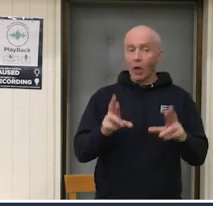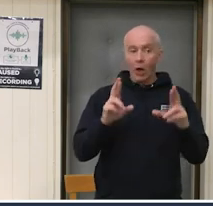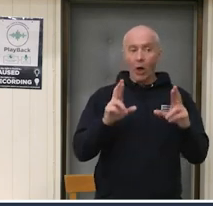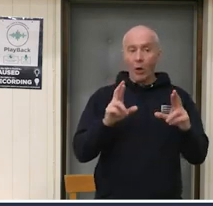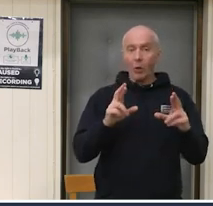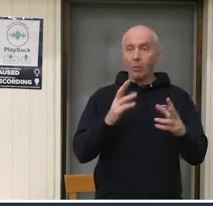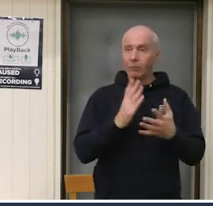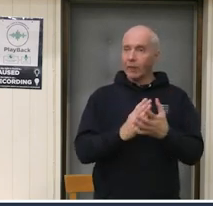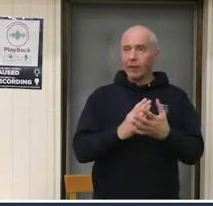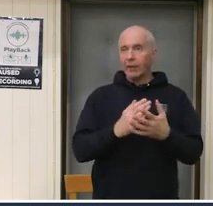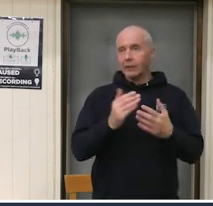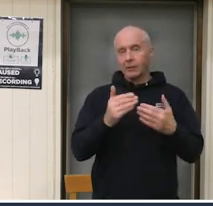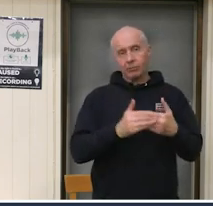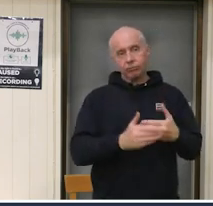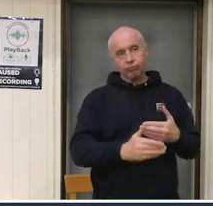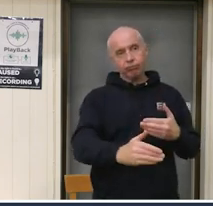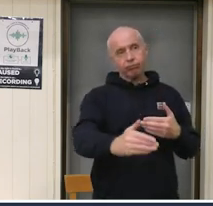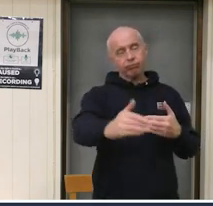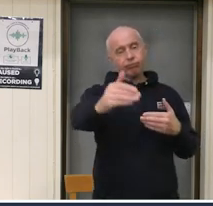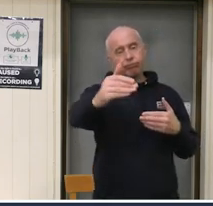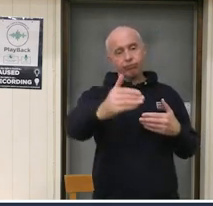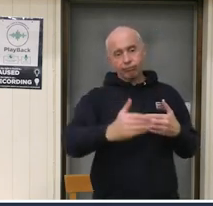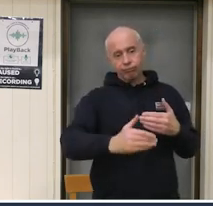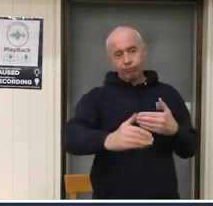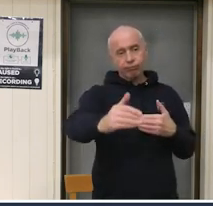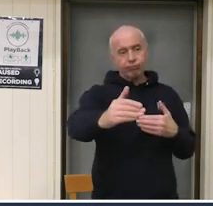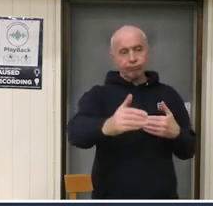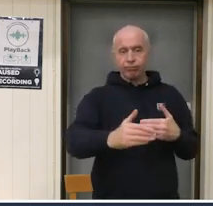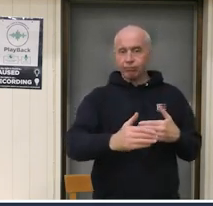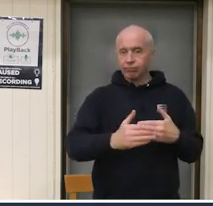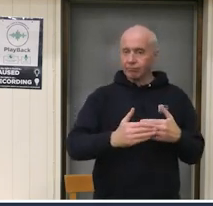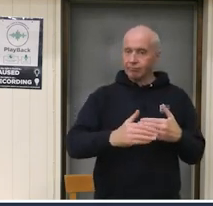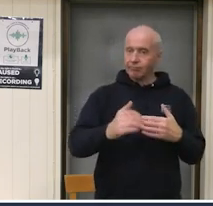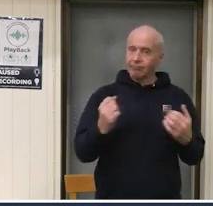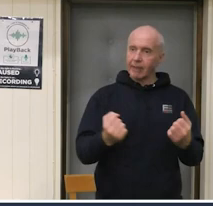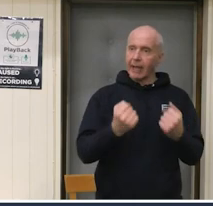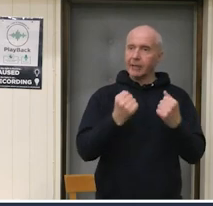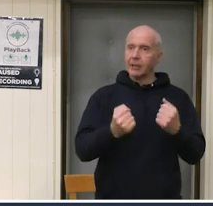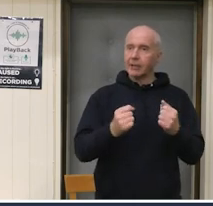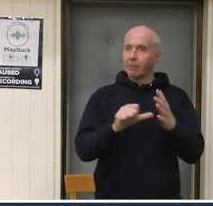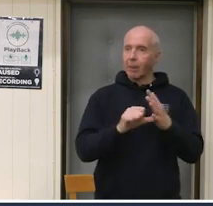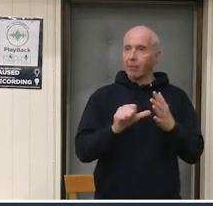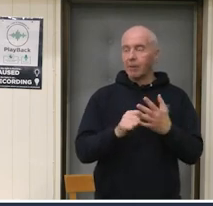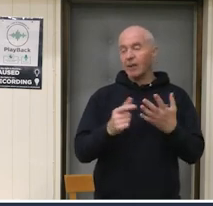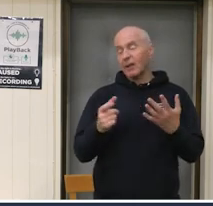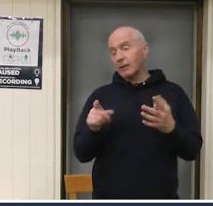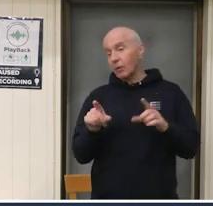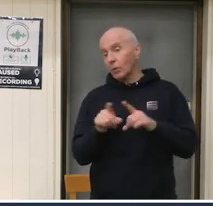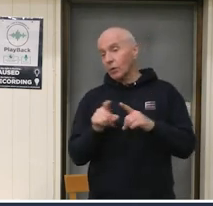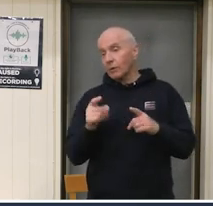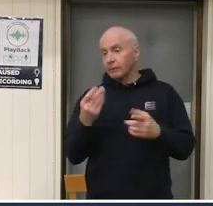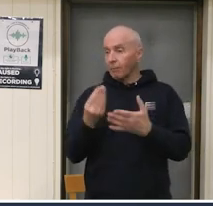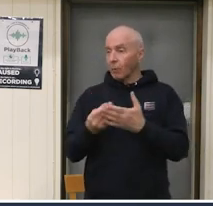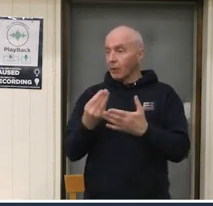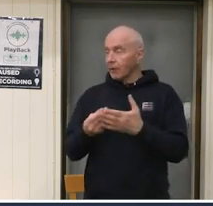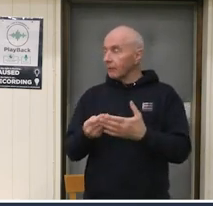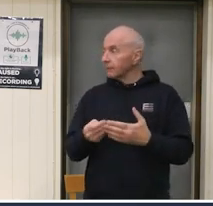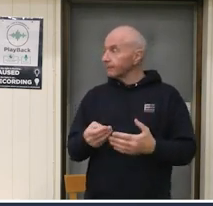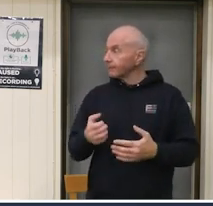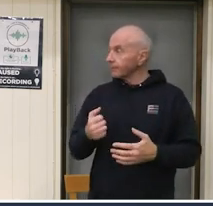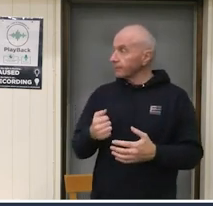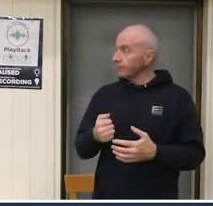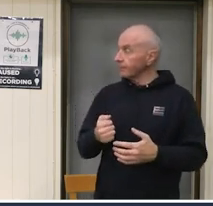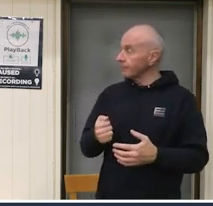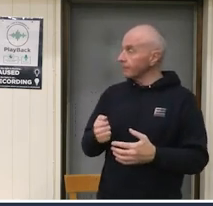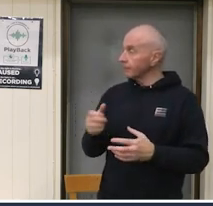is a long-term energy kind of problem, and opens money. Because even people like me, so my